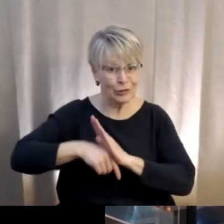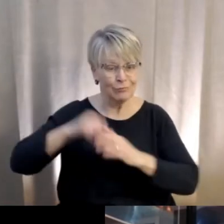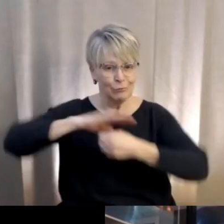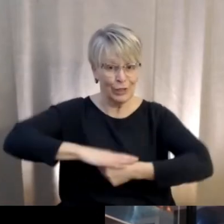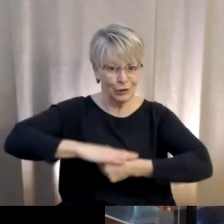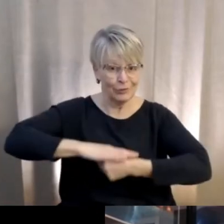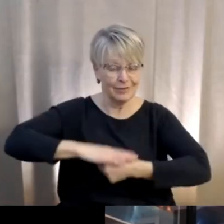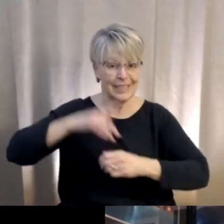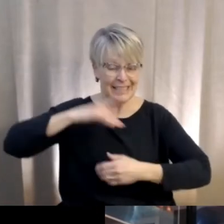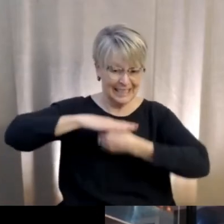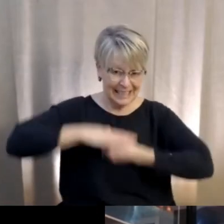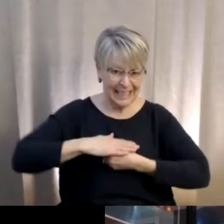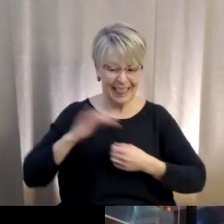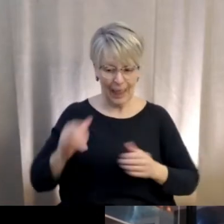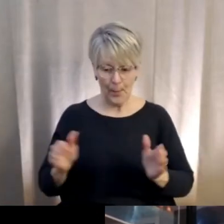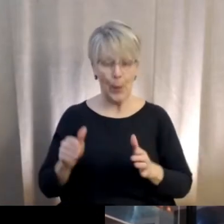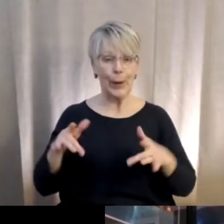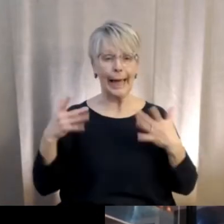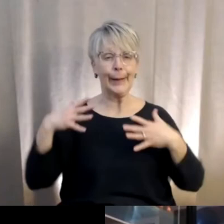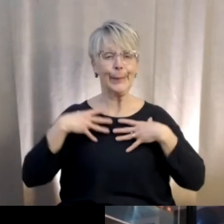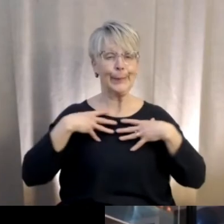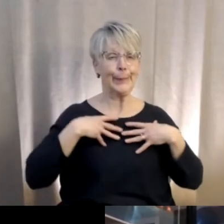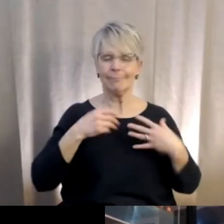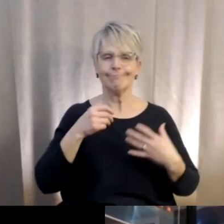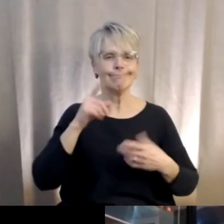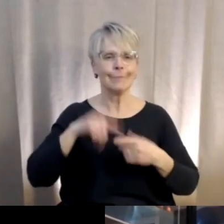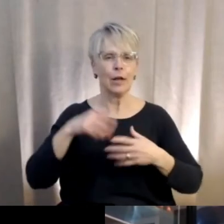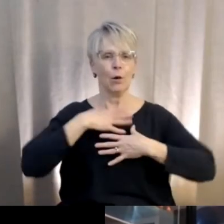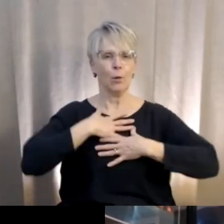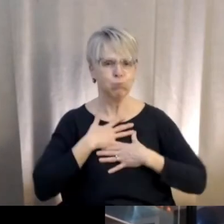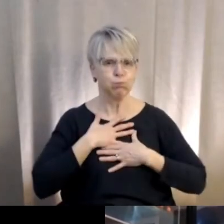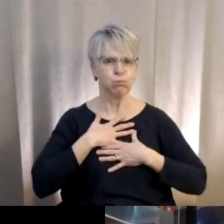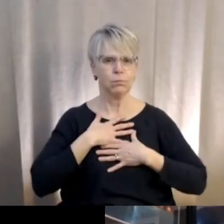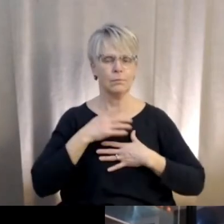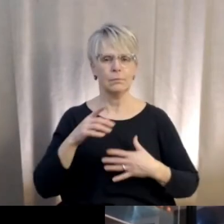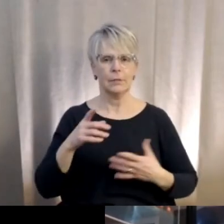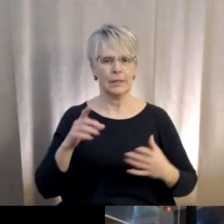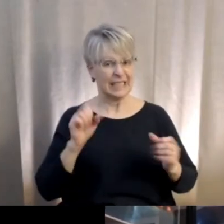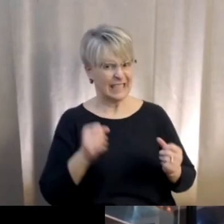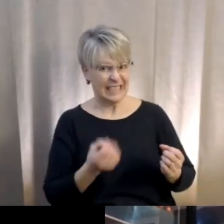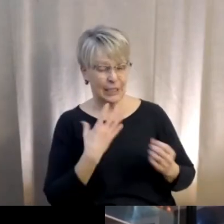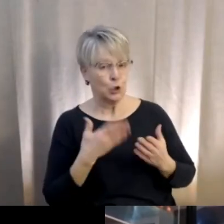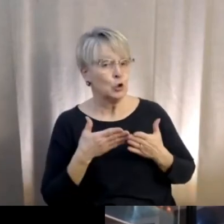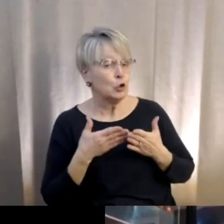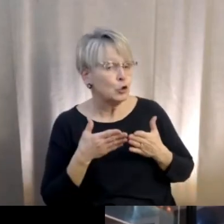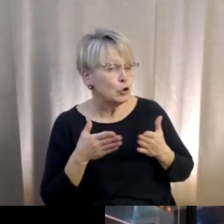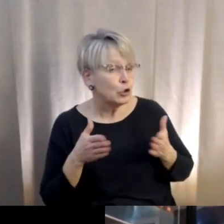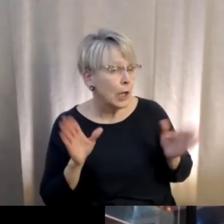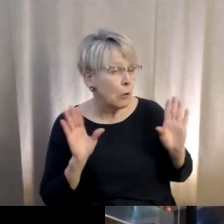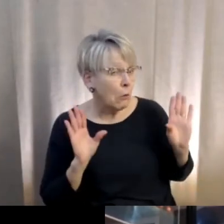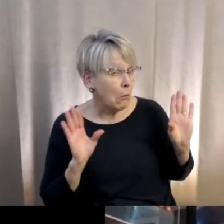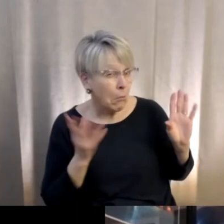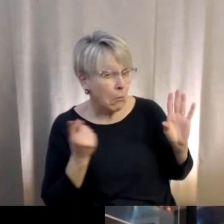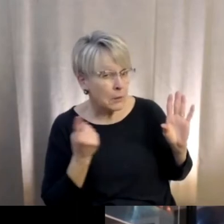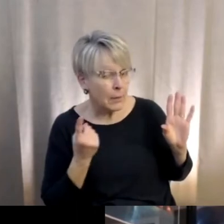physically be enough. I'm not saying that's the case. I have no idea, but can you give me like general, like, phrase, like, you